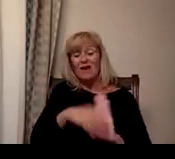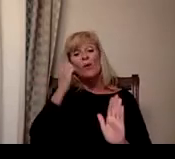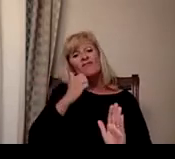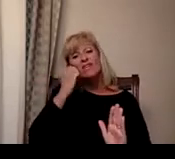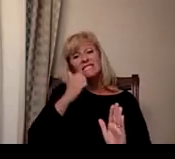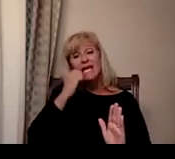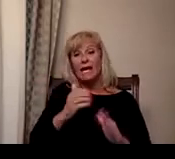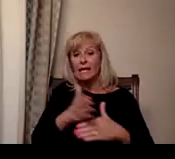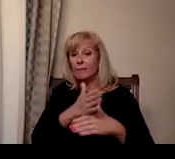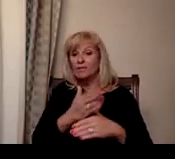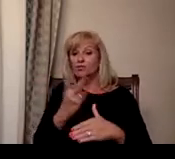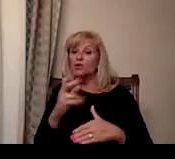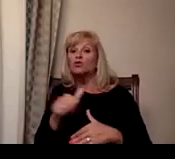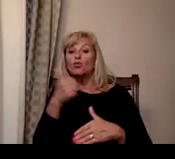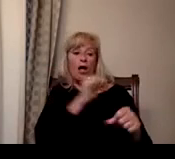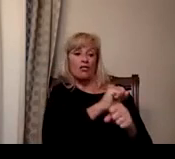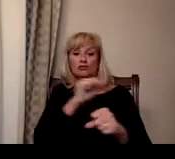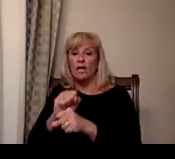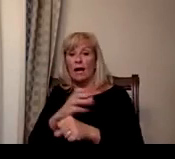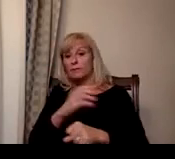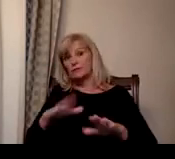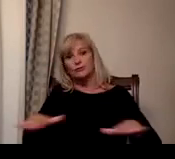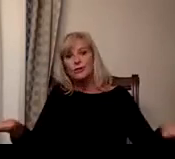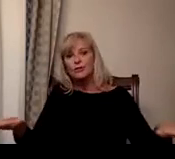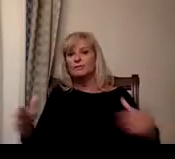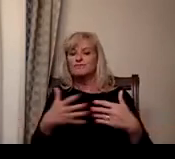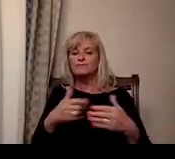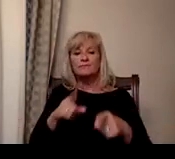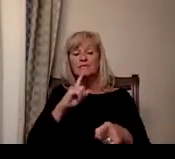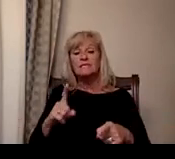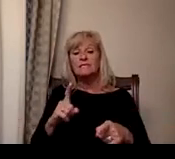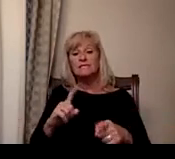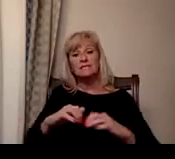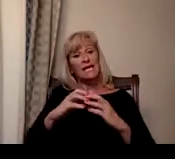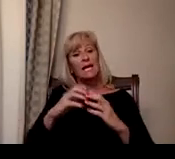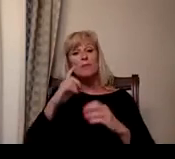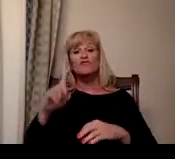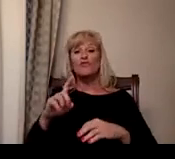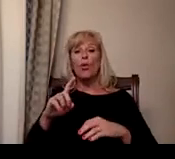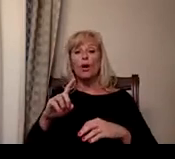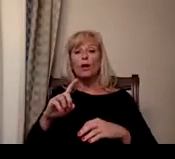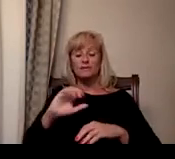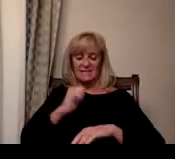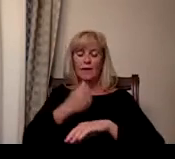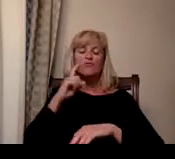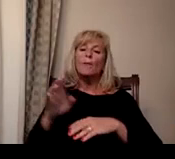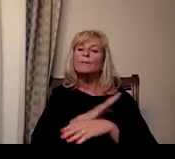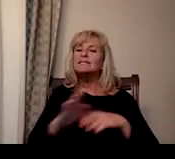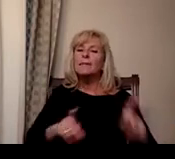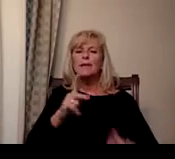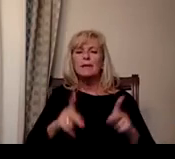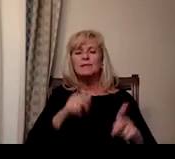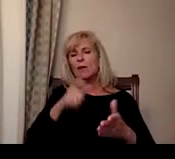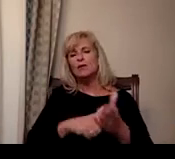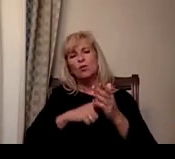in between your 2 other things that you do and your children. This is made for busy people, and it doesn't have to take a lot of your time to